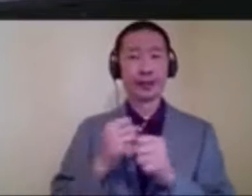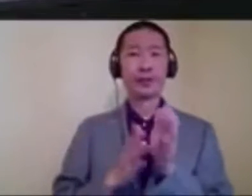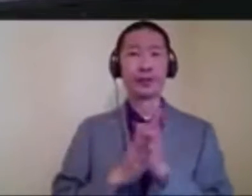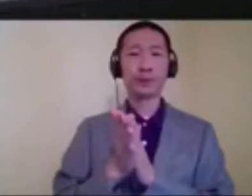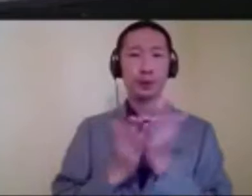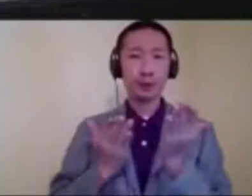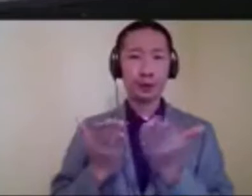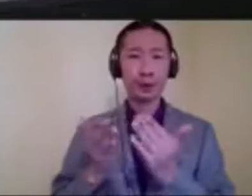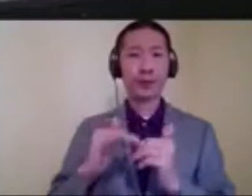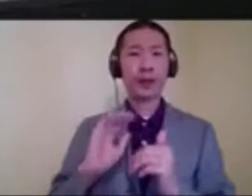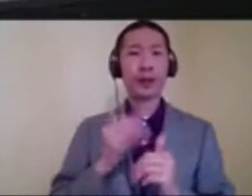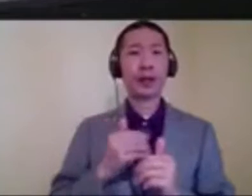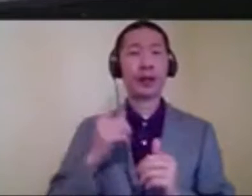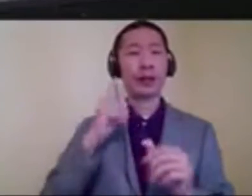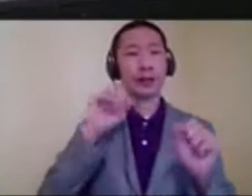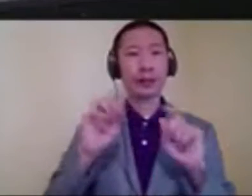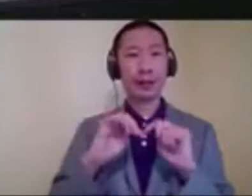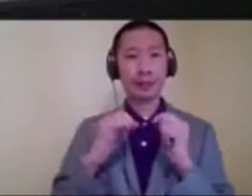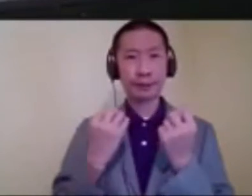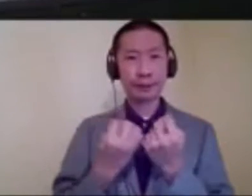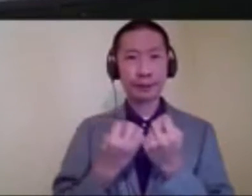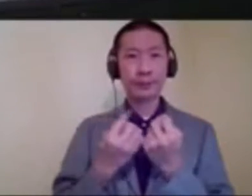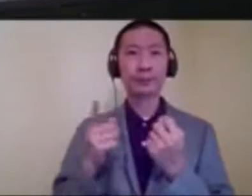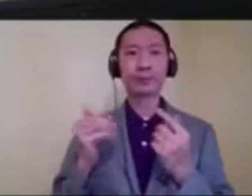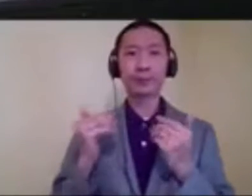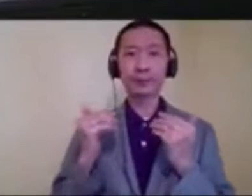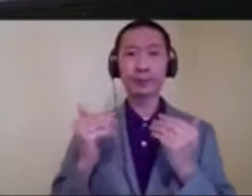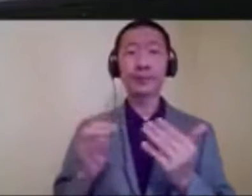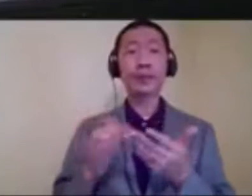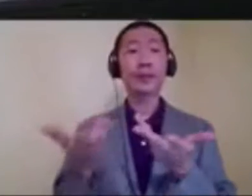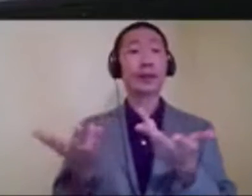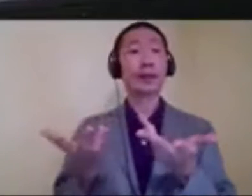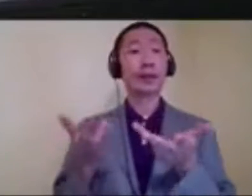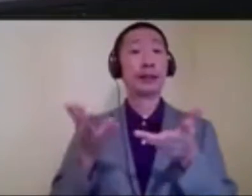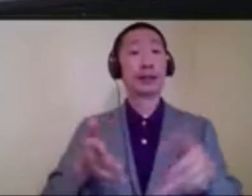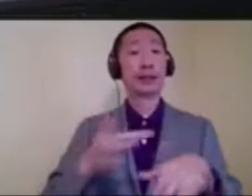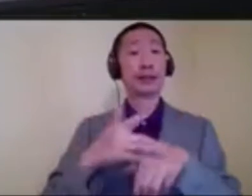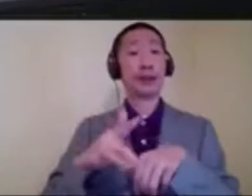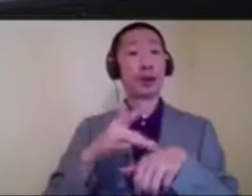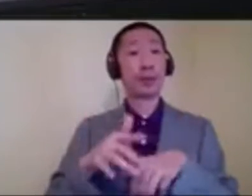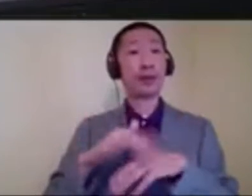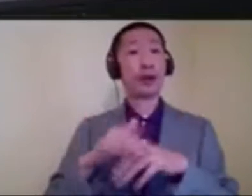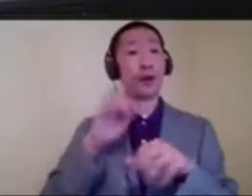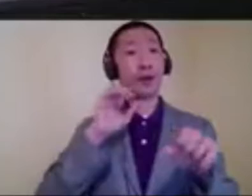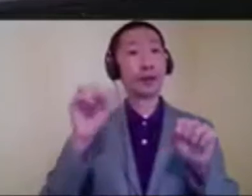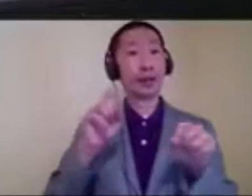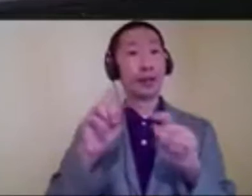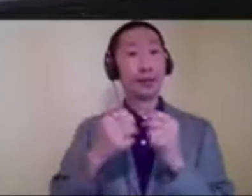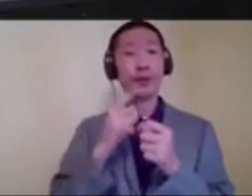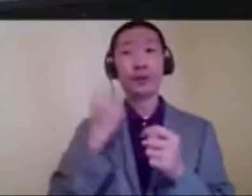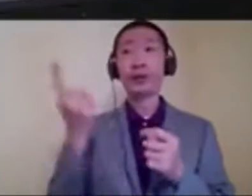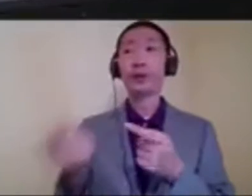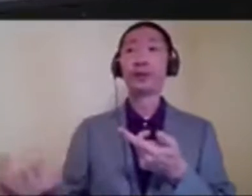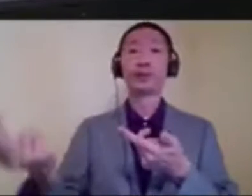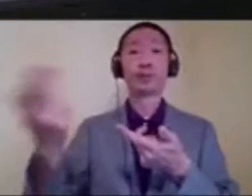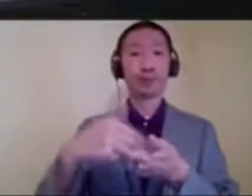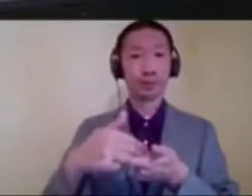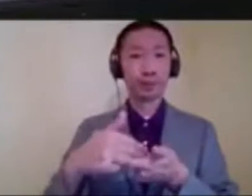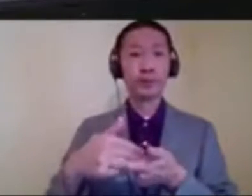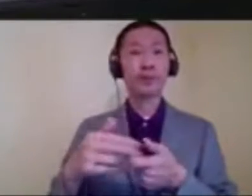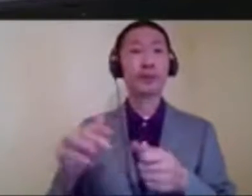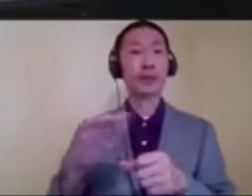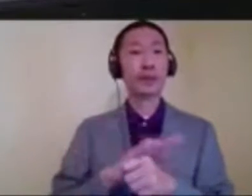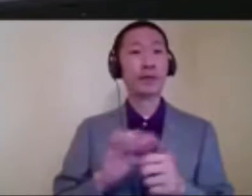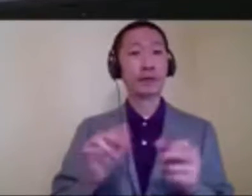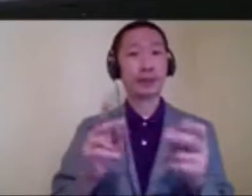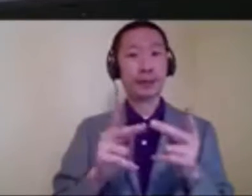on our sound team, so he's moving forward. That leaves an opening on the sound team for somebody else to come in and fill that